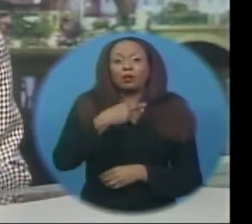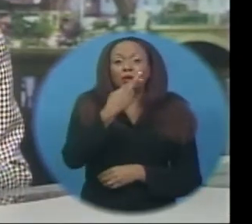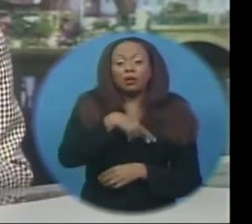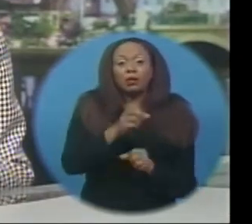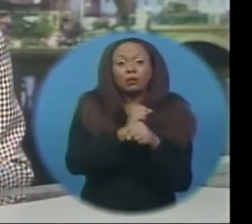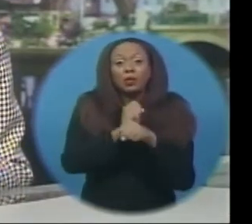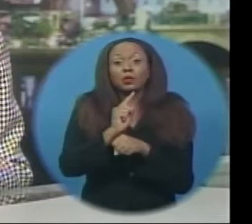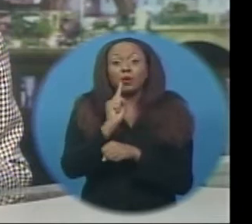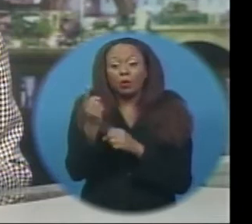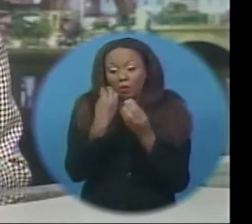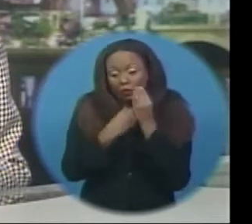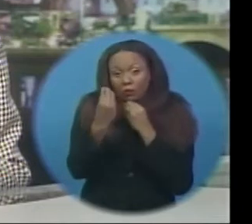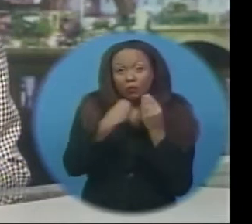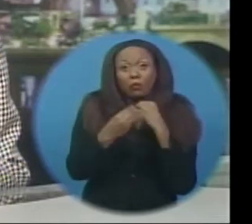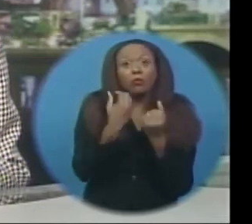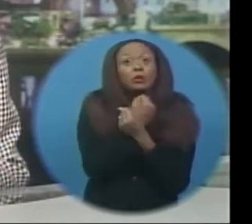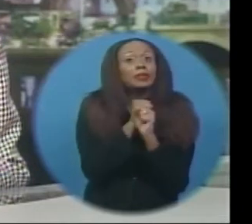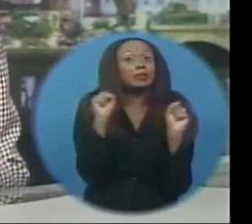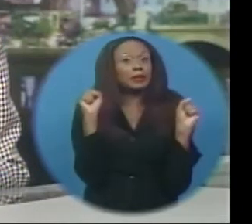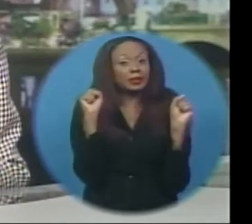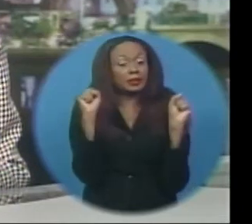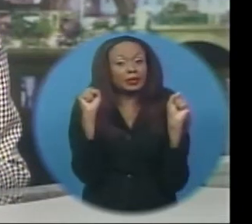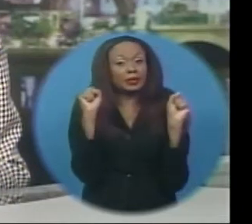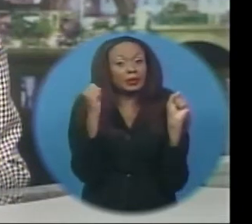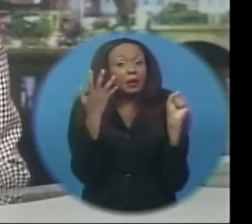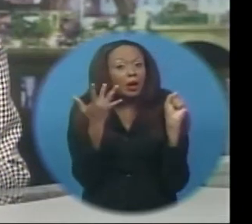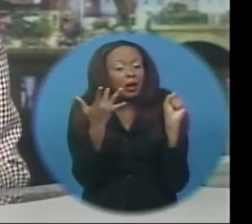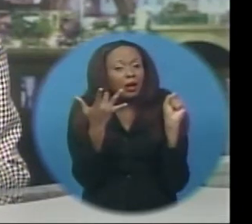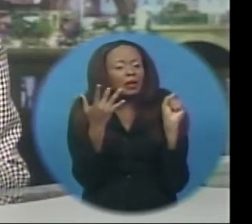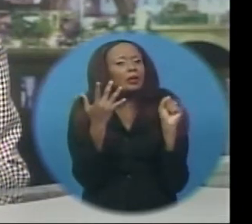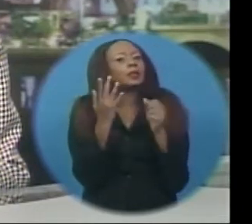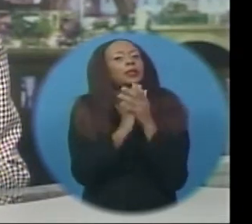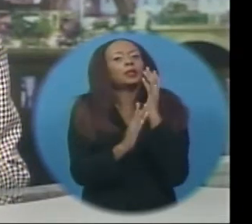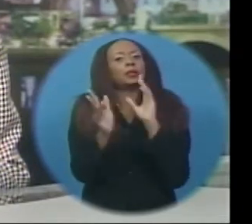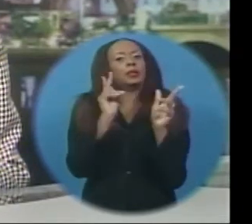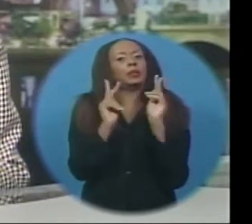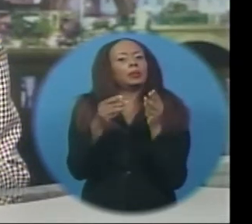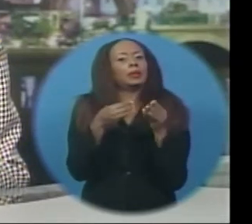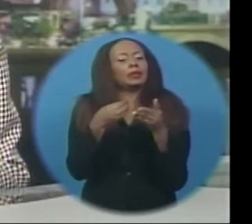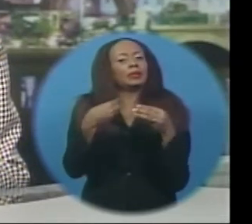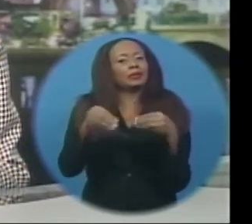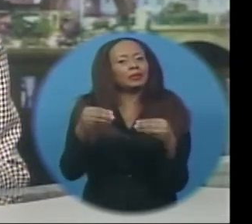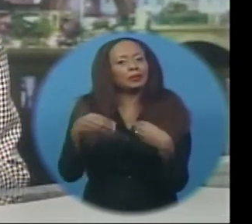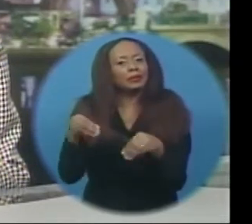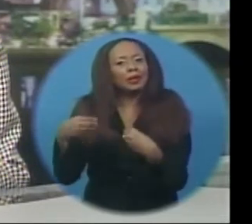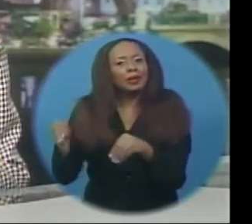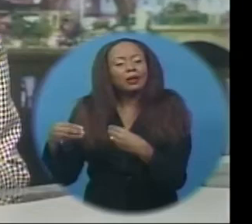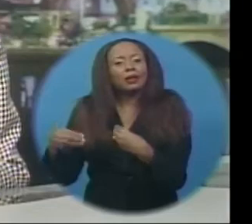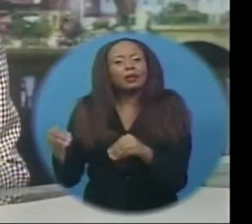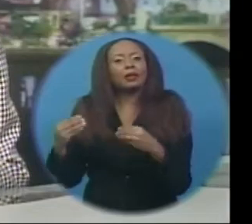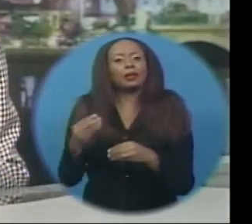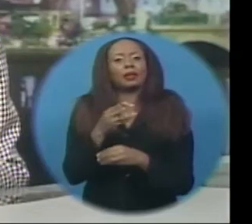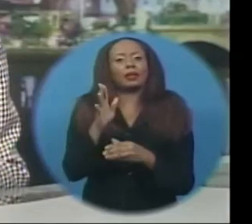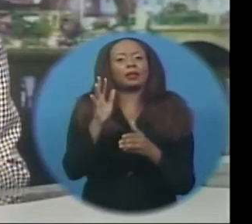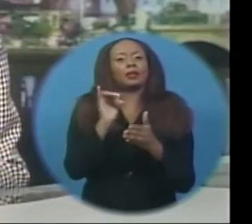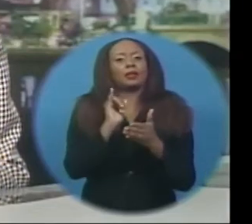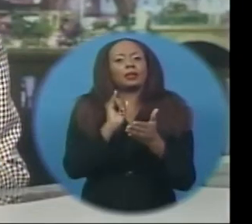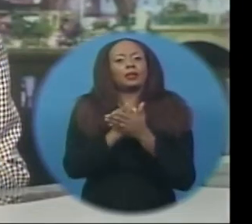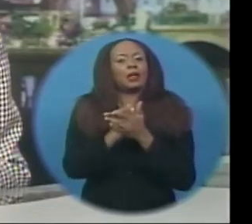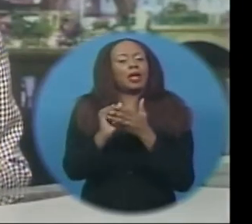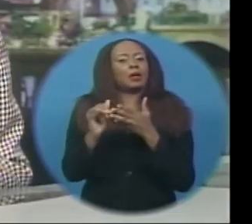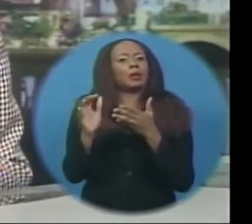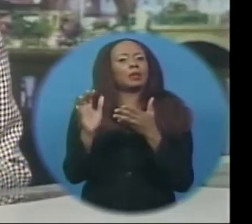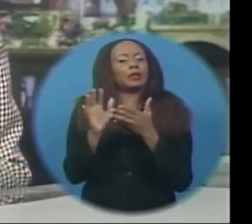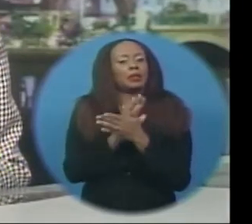safety. The action comes amid concerns retailers may be selling products that were damaged during flooding experienced last